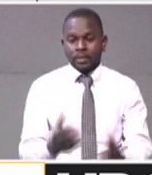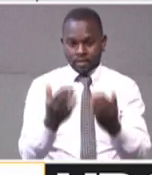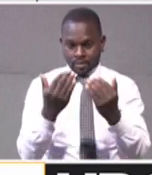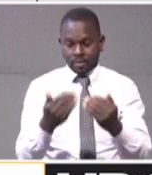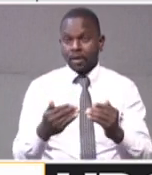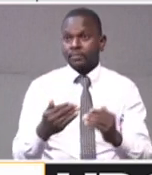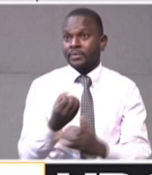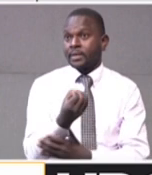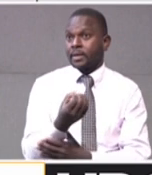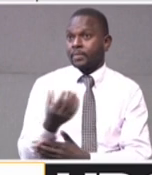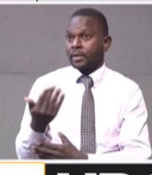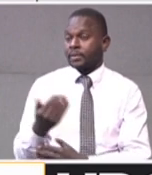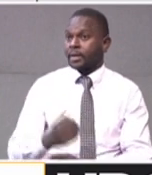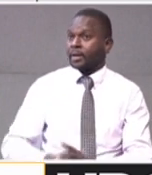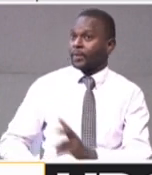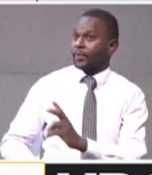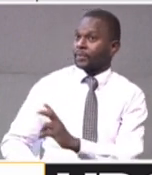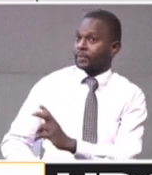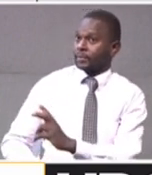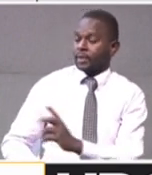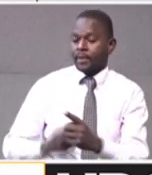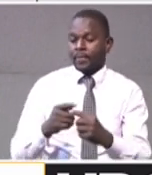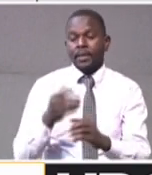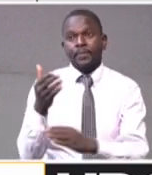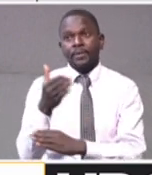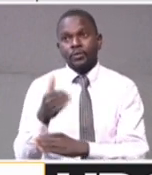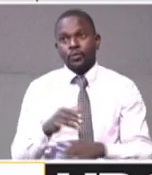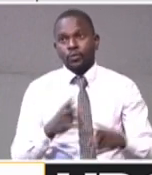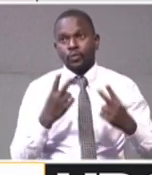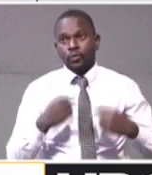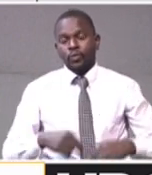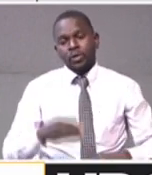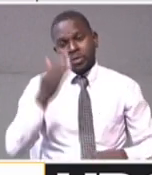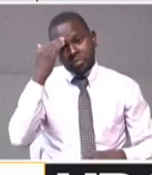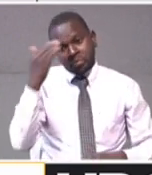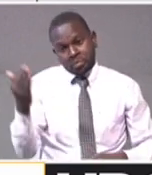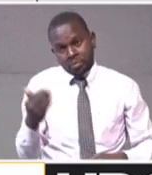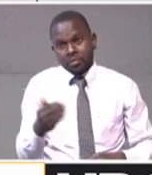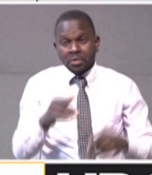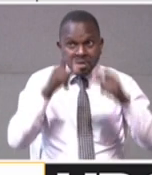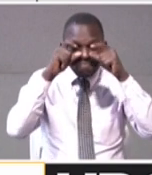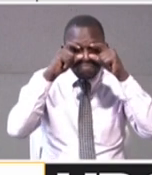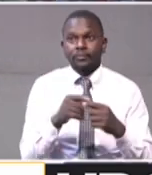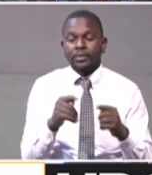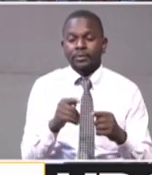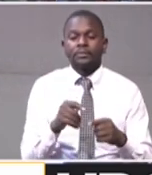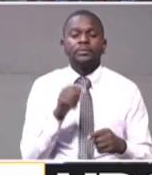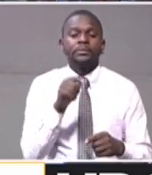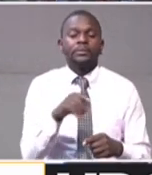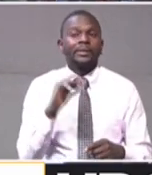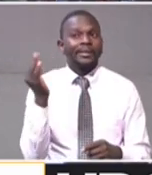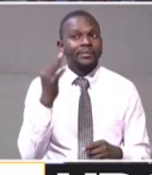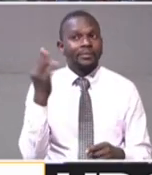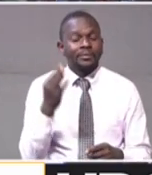quickly report any suspected Ebola cases to authorities for safe transportation to the health facilities. This disease